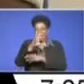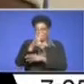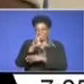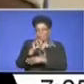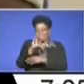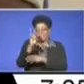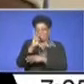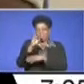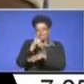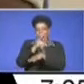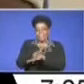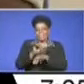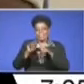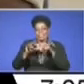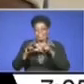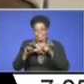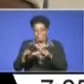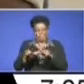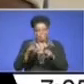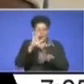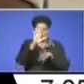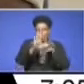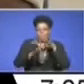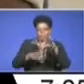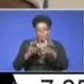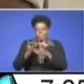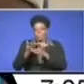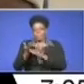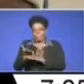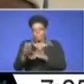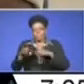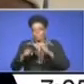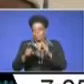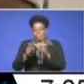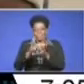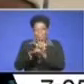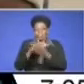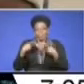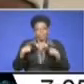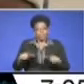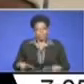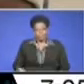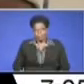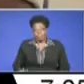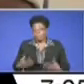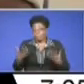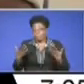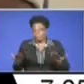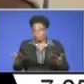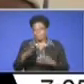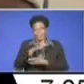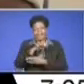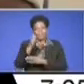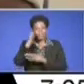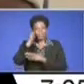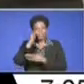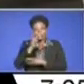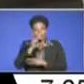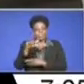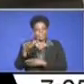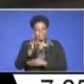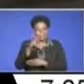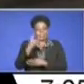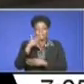evening. They're still all over the street in the school uniform. And amazingly, the girls are just as